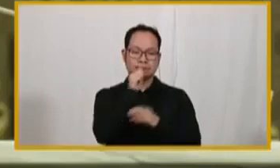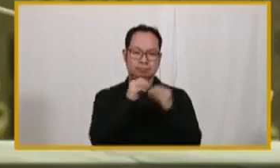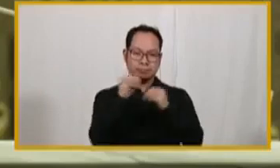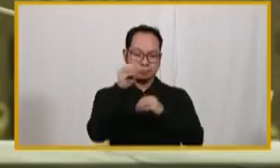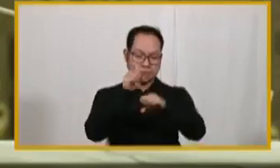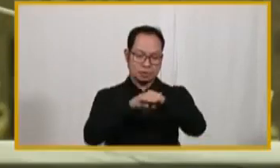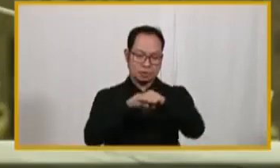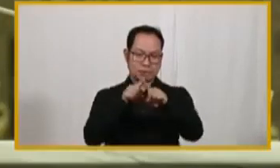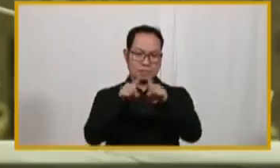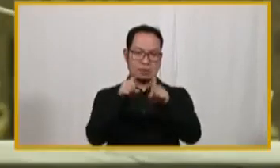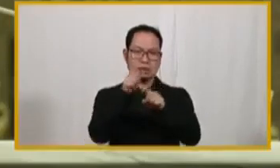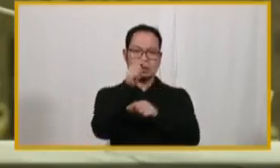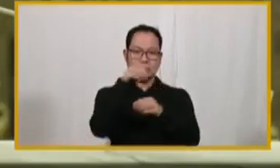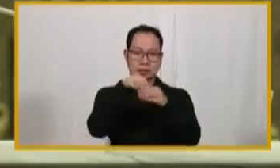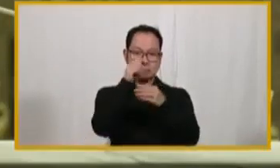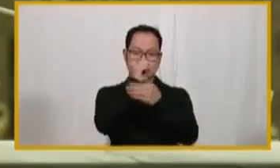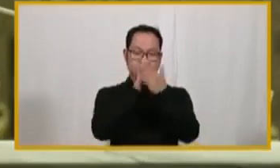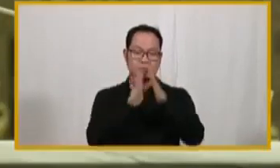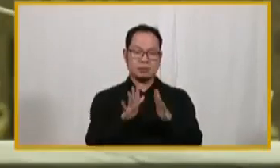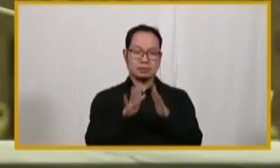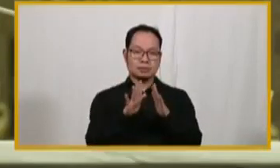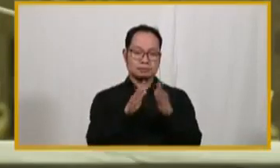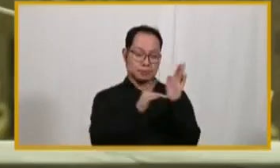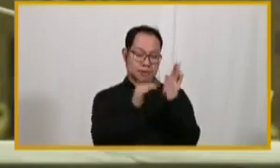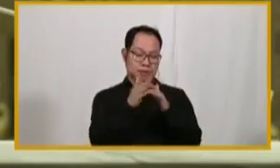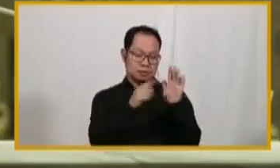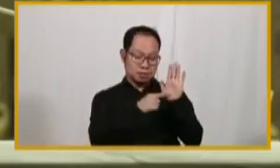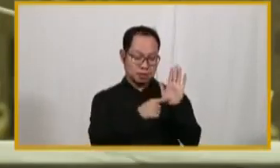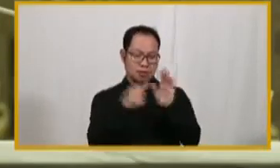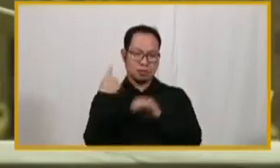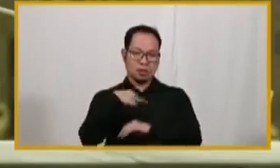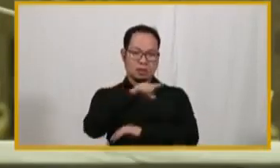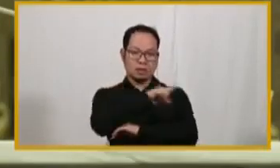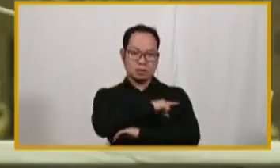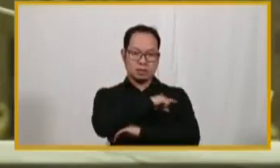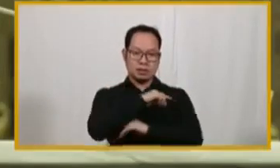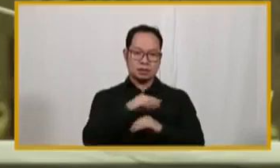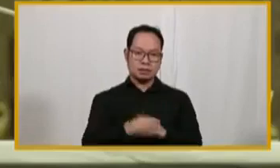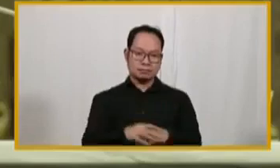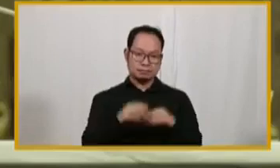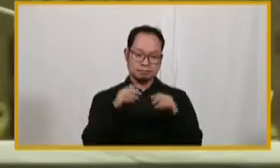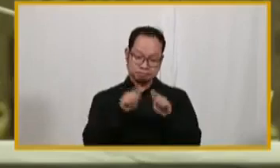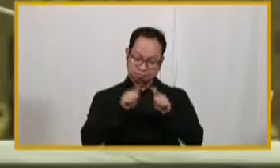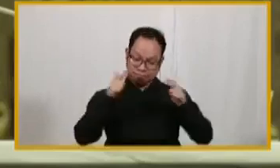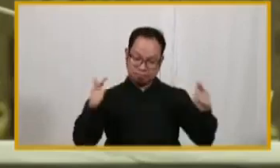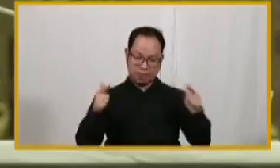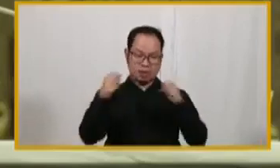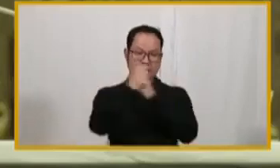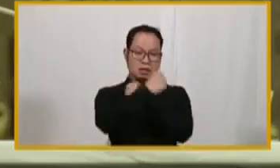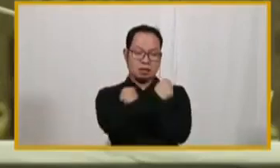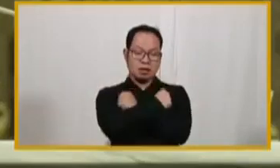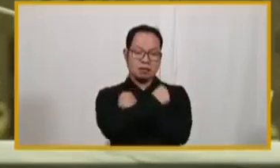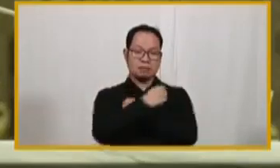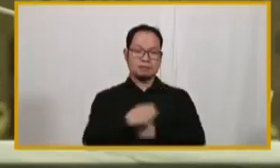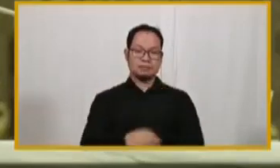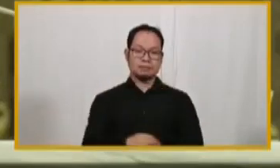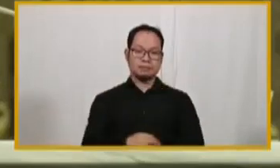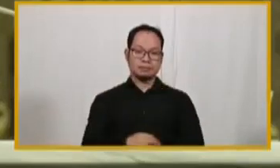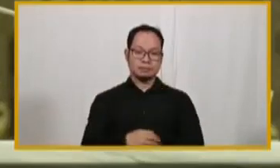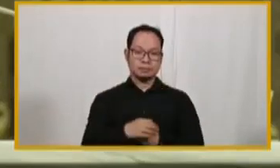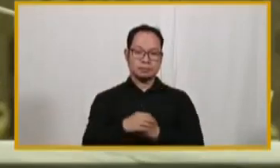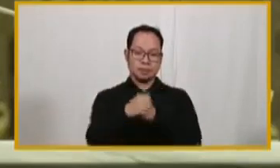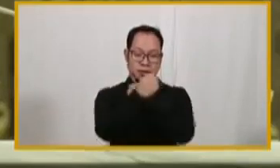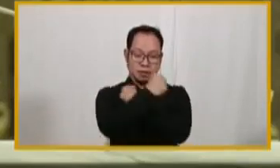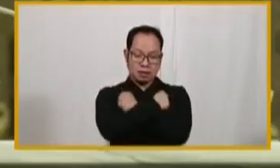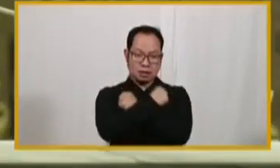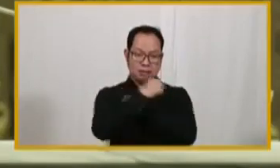in silence, he will show us the magnitude of his love, a love